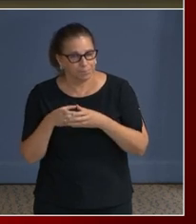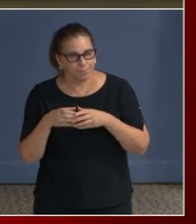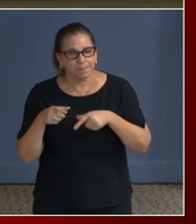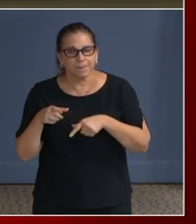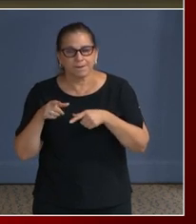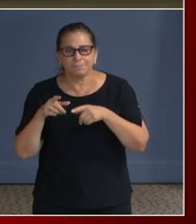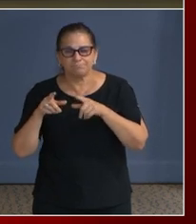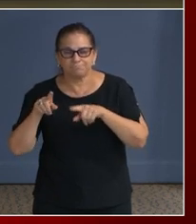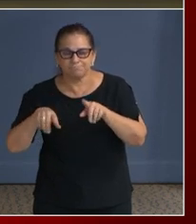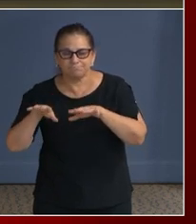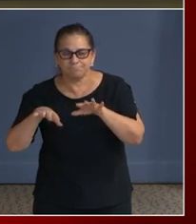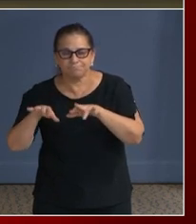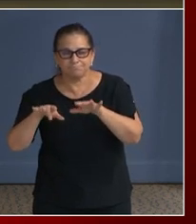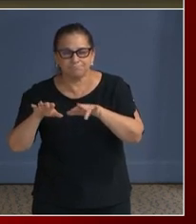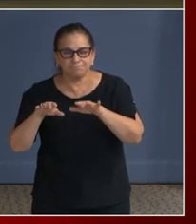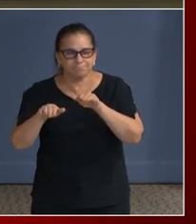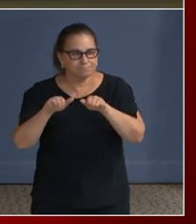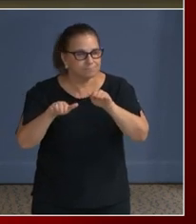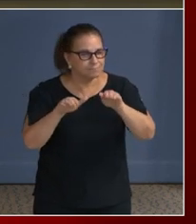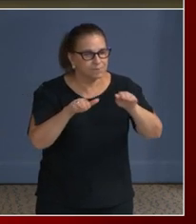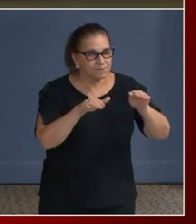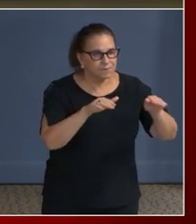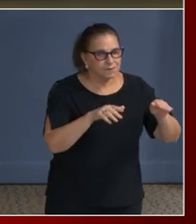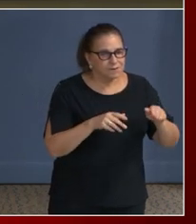to follow that information at